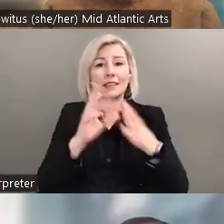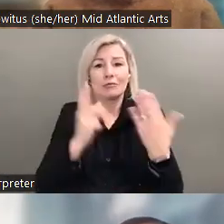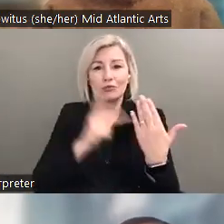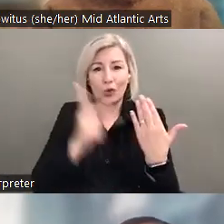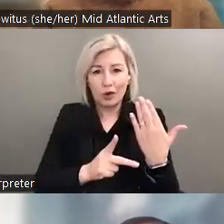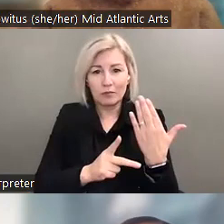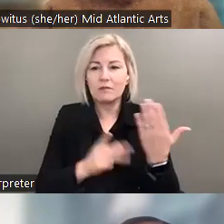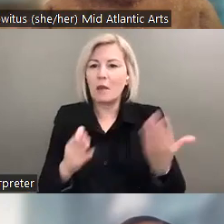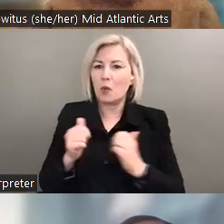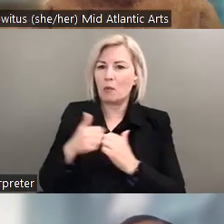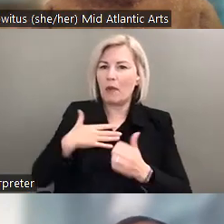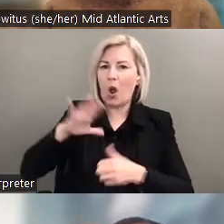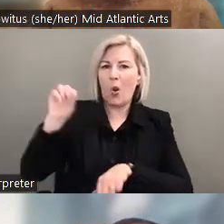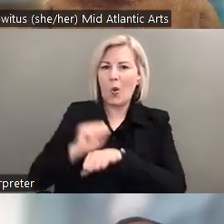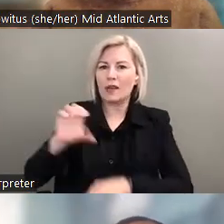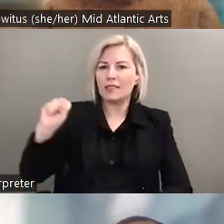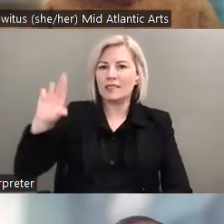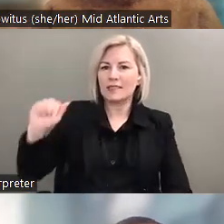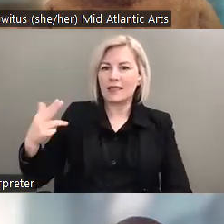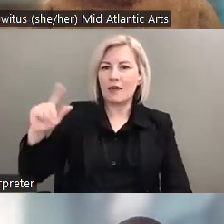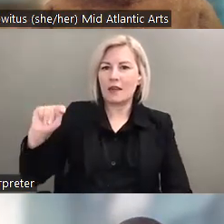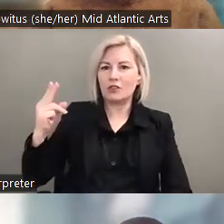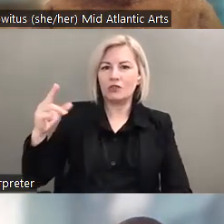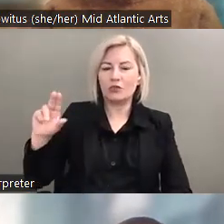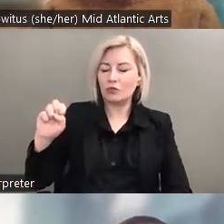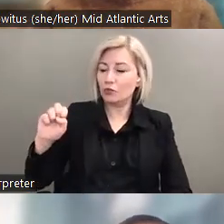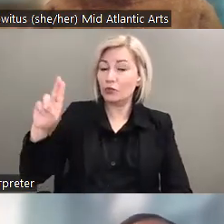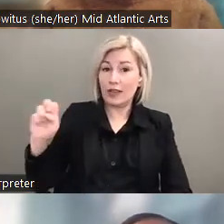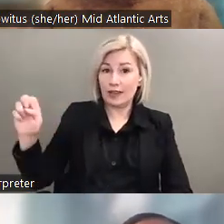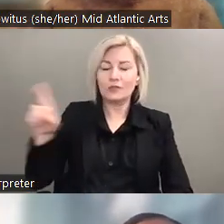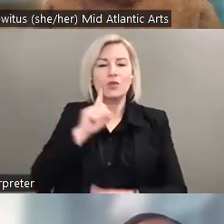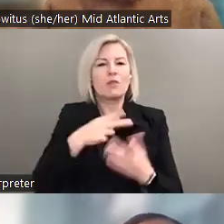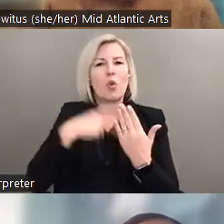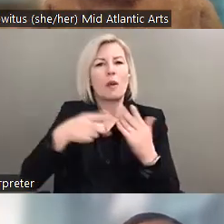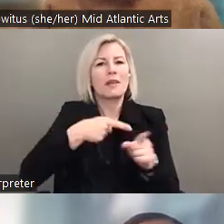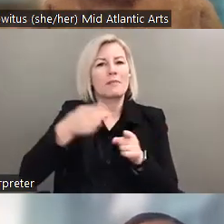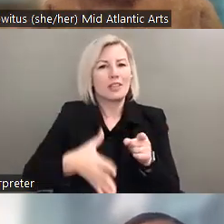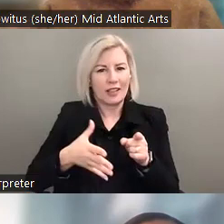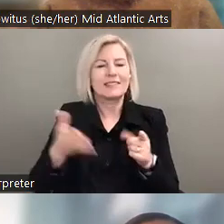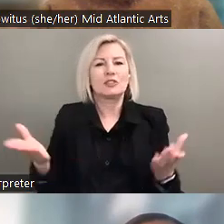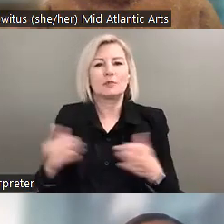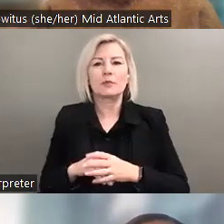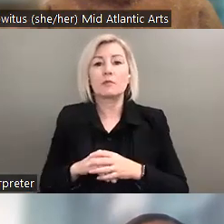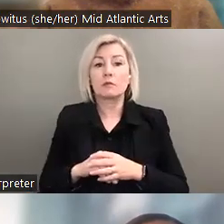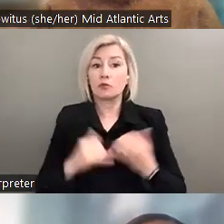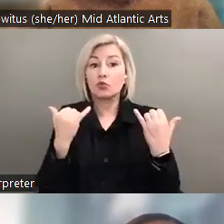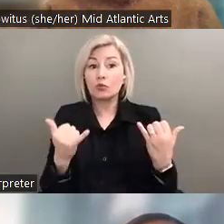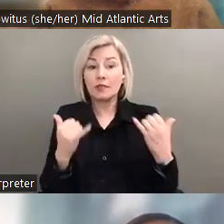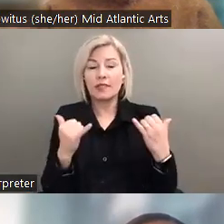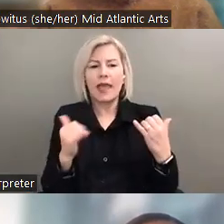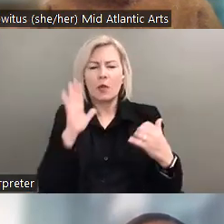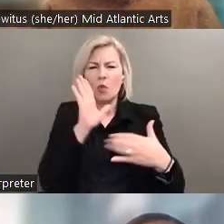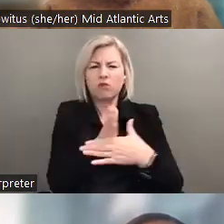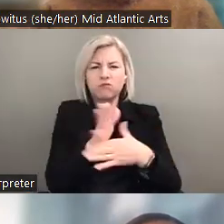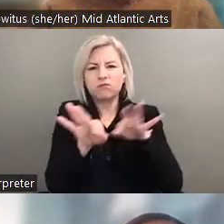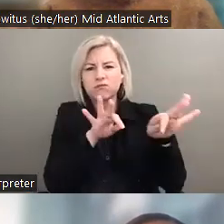here with my colleague, Sarah Tuné, who is the program specialist at MidAtlantic Arts. Today, we're going to share what this program